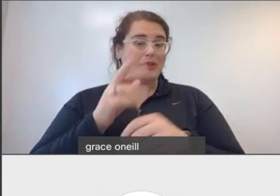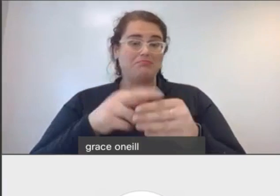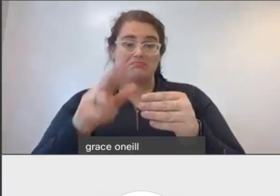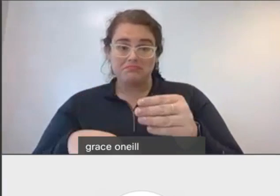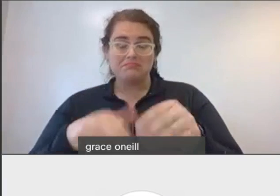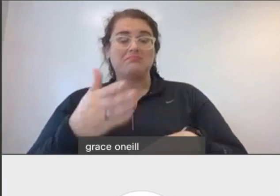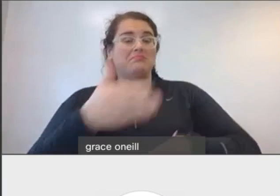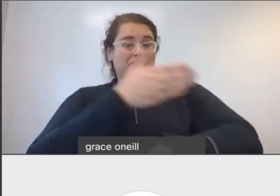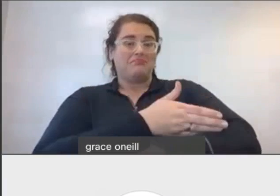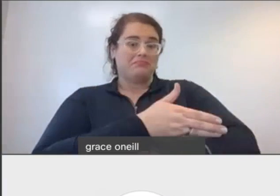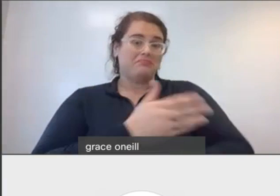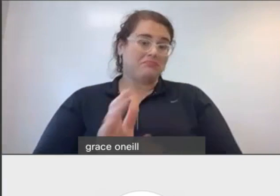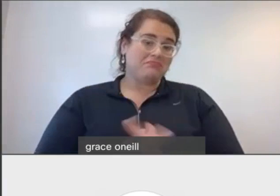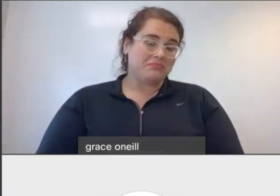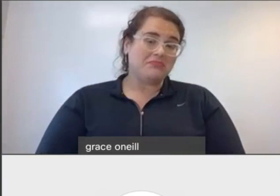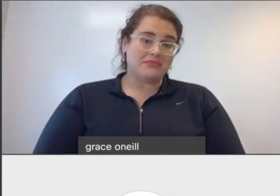how that goes.